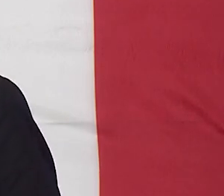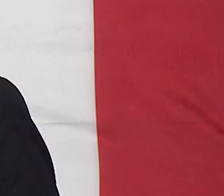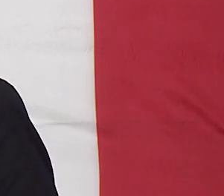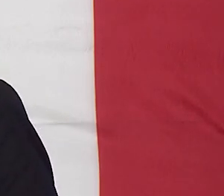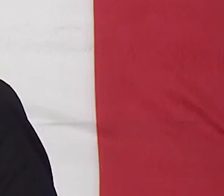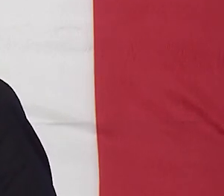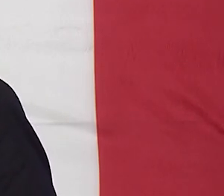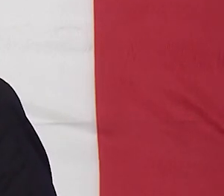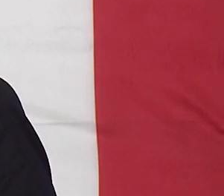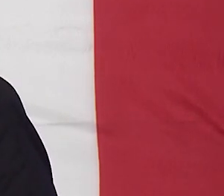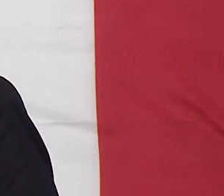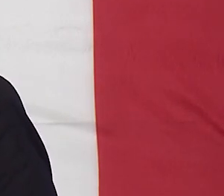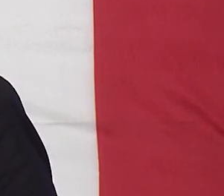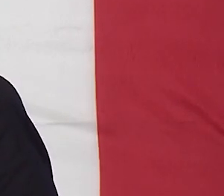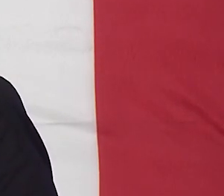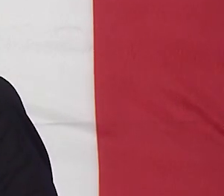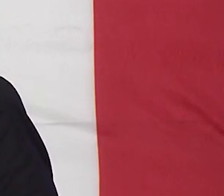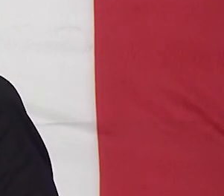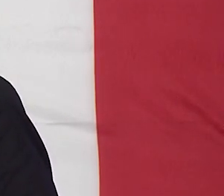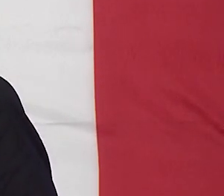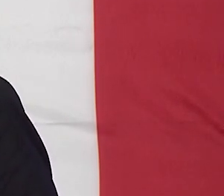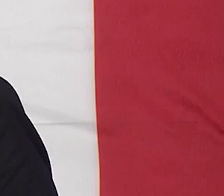desde Puerto Rico a encontrar su reina.